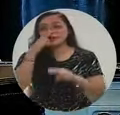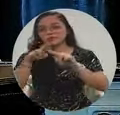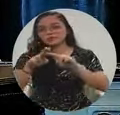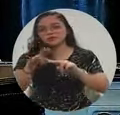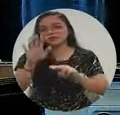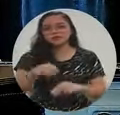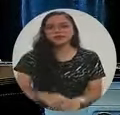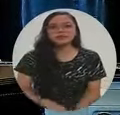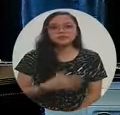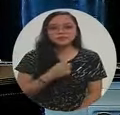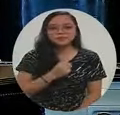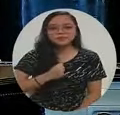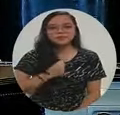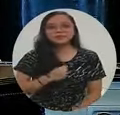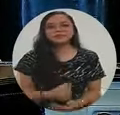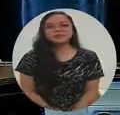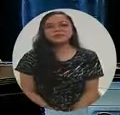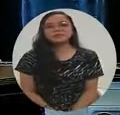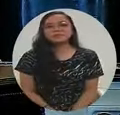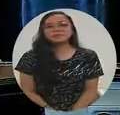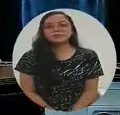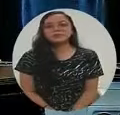John 11:35. Karang Jesus wept ba?